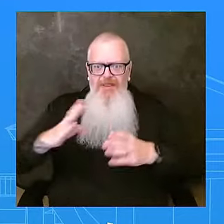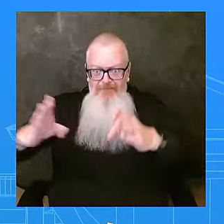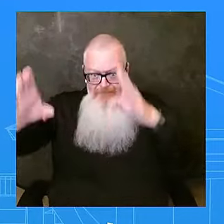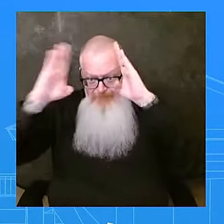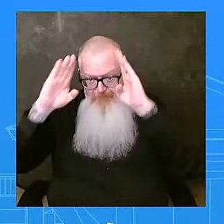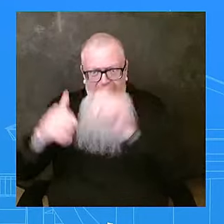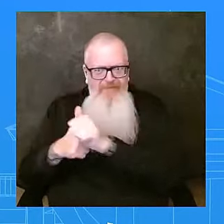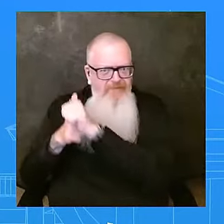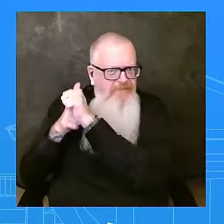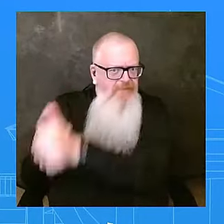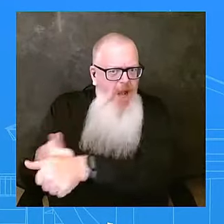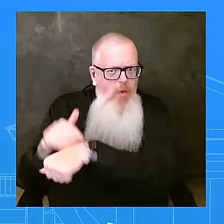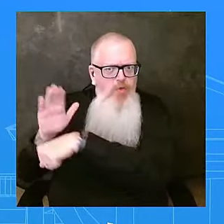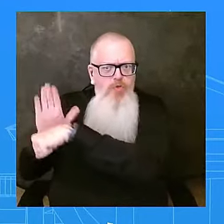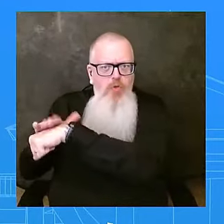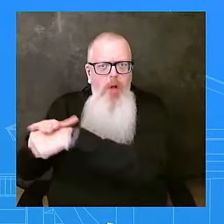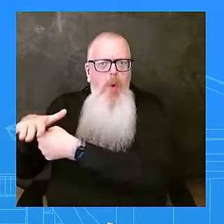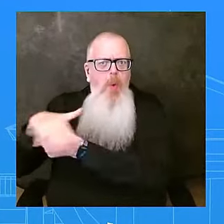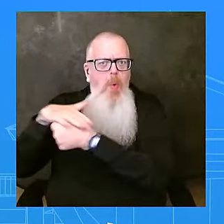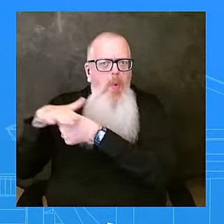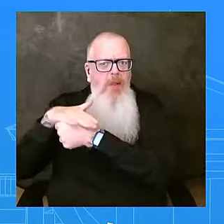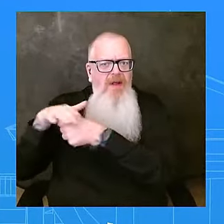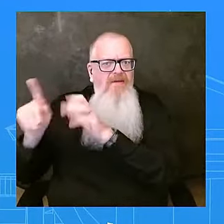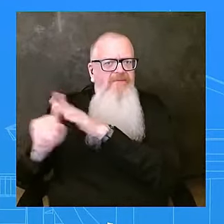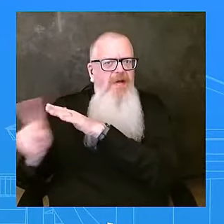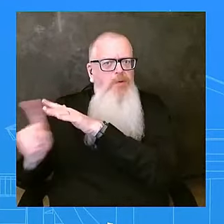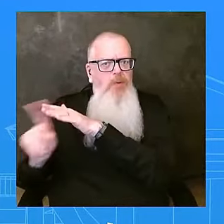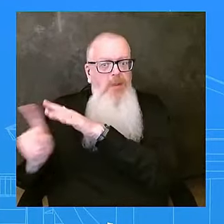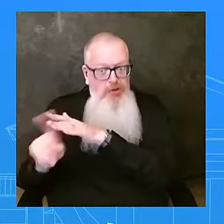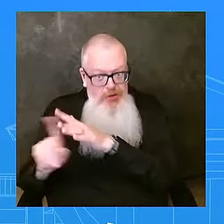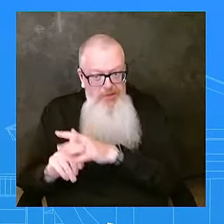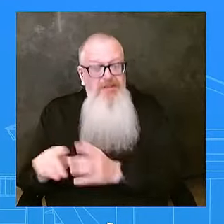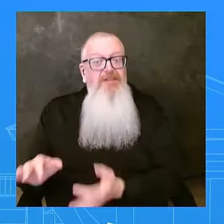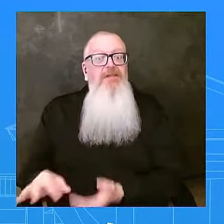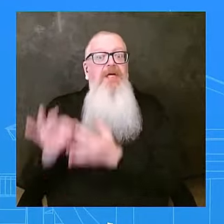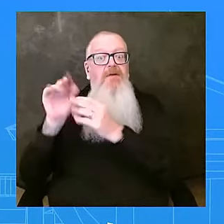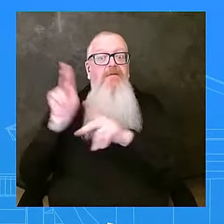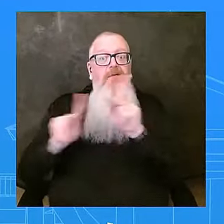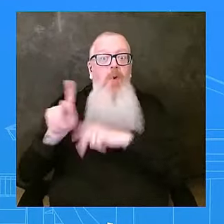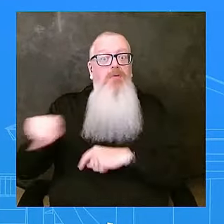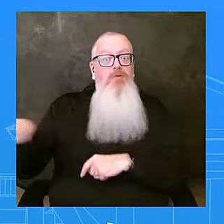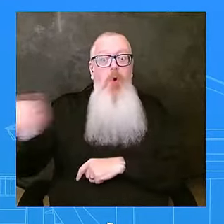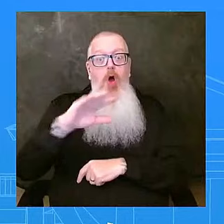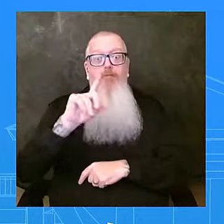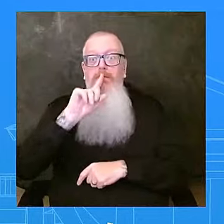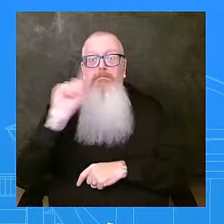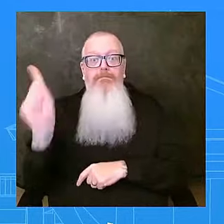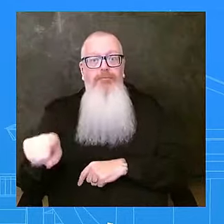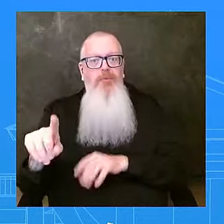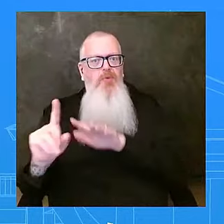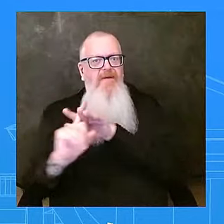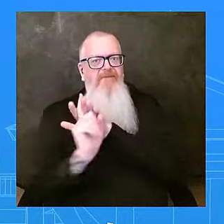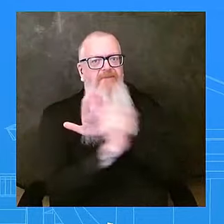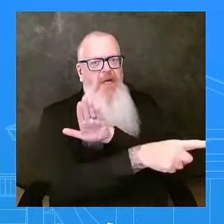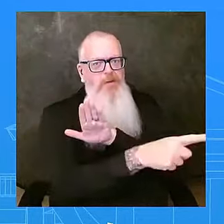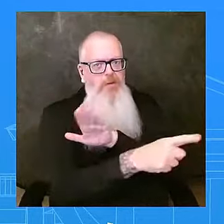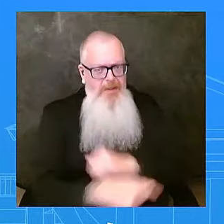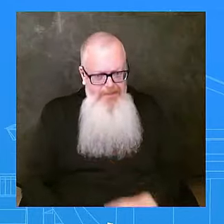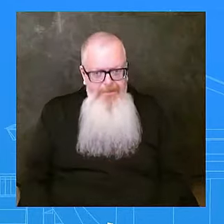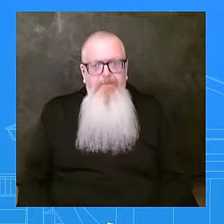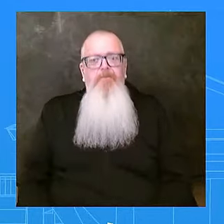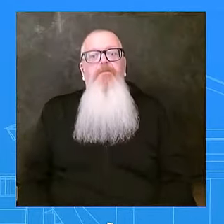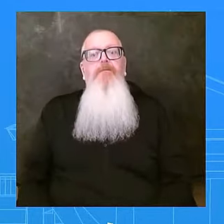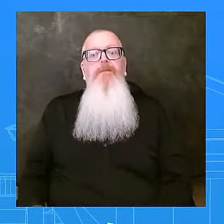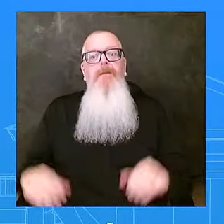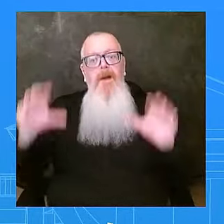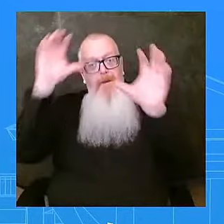officials, especially those who have been ordered to evacuate. President Biden and Vice President Harris believe